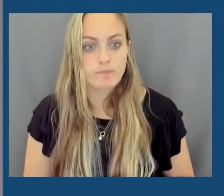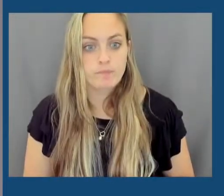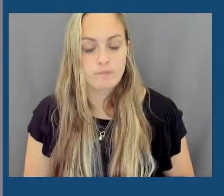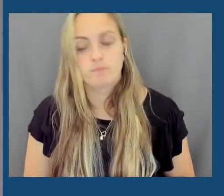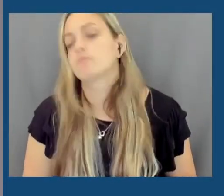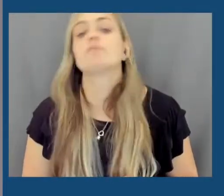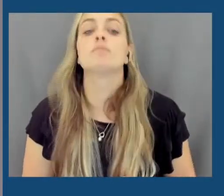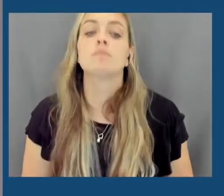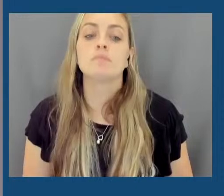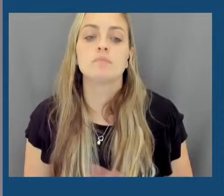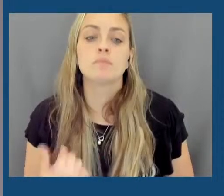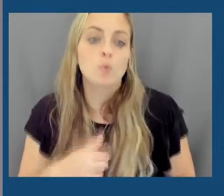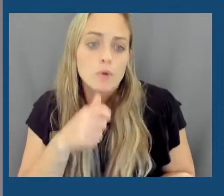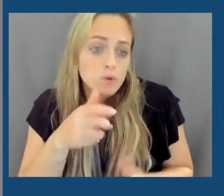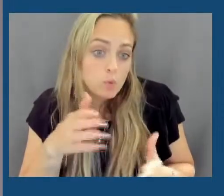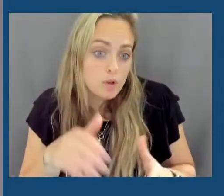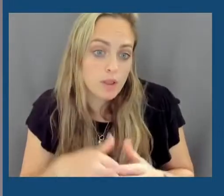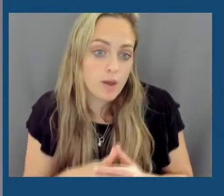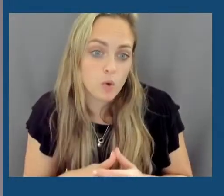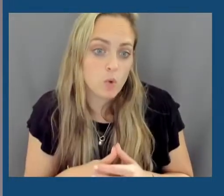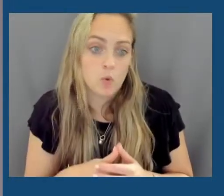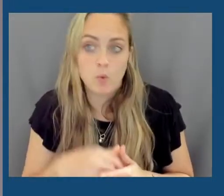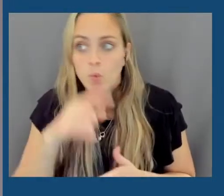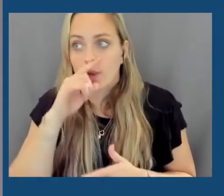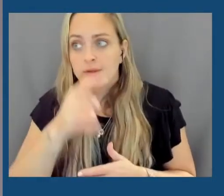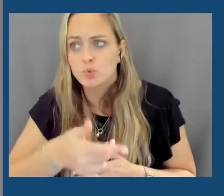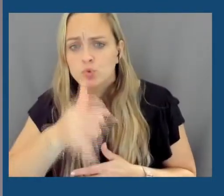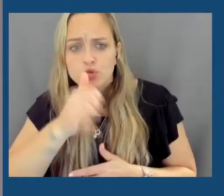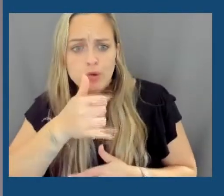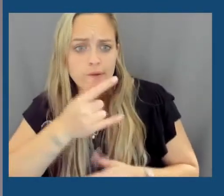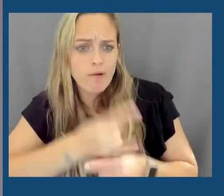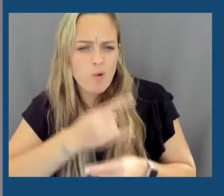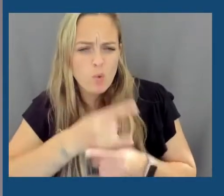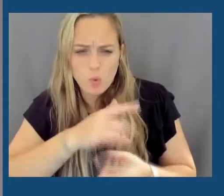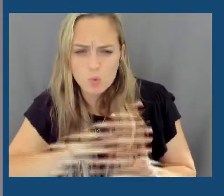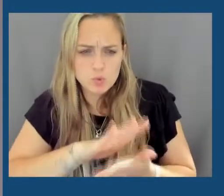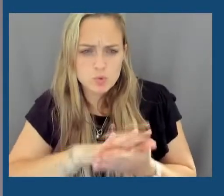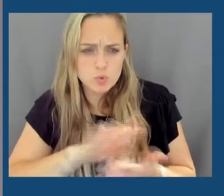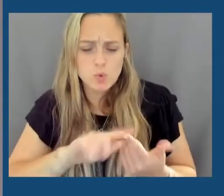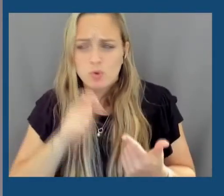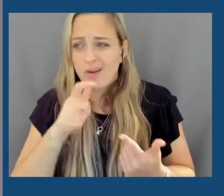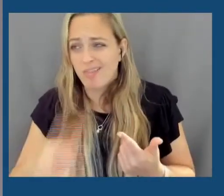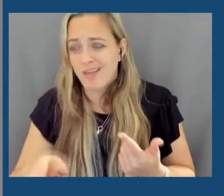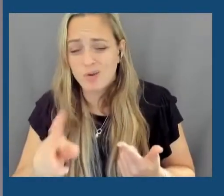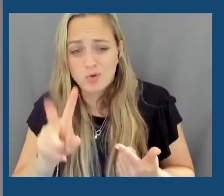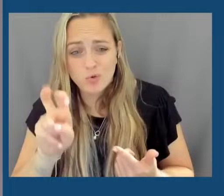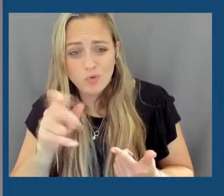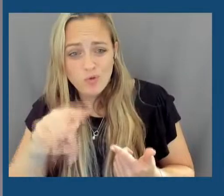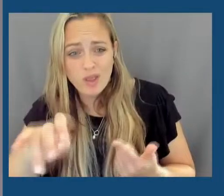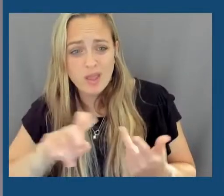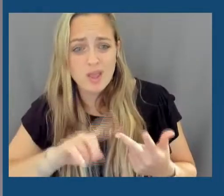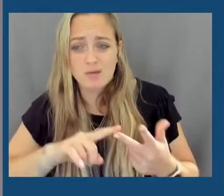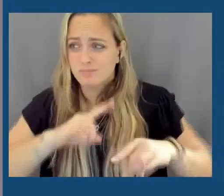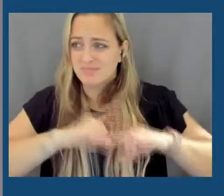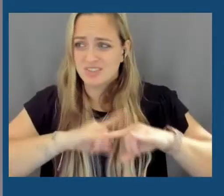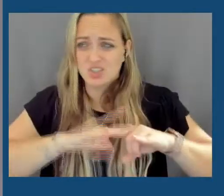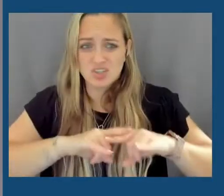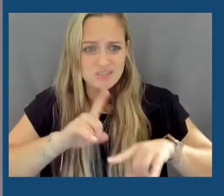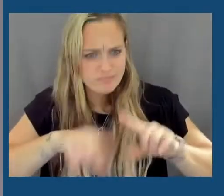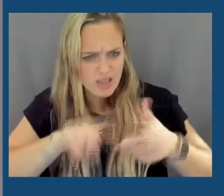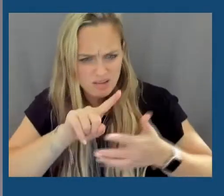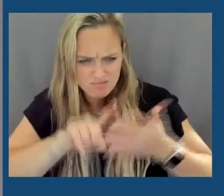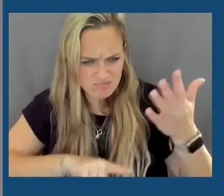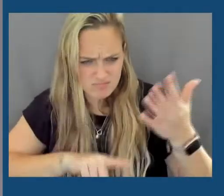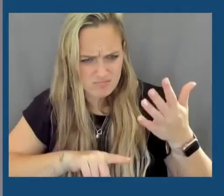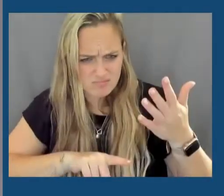we don't allow kids to drink alcohol in school. We don't allow them to vape. We don't allow them to smoke cigarettes. We don't